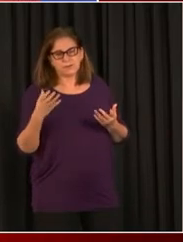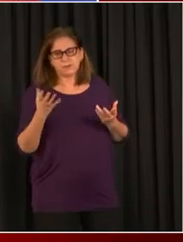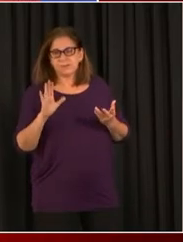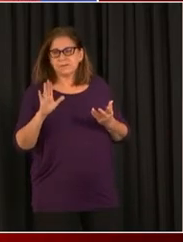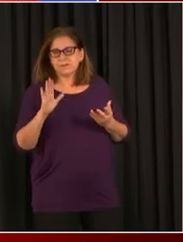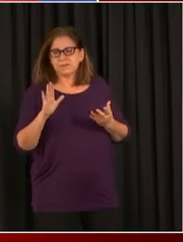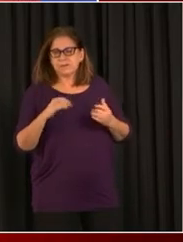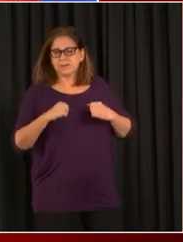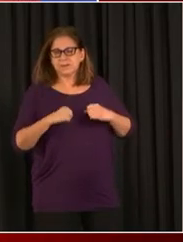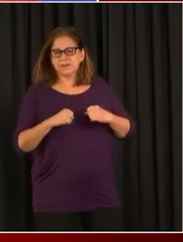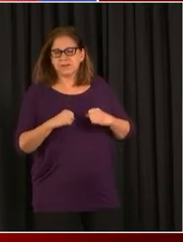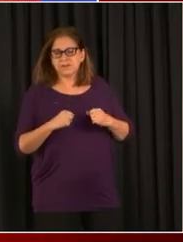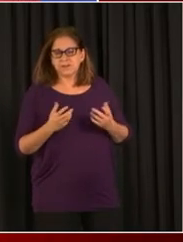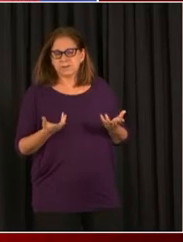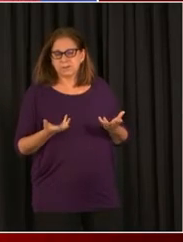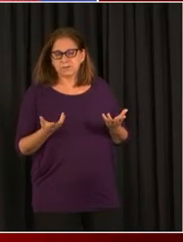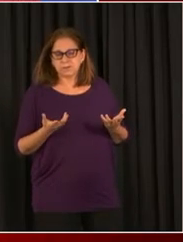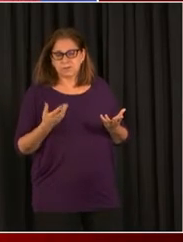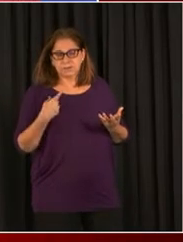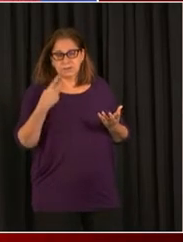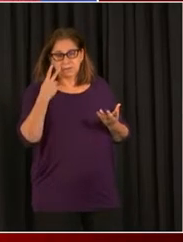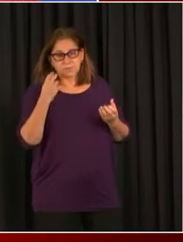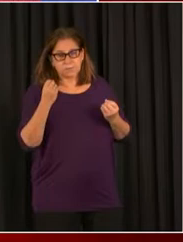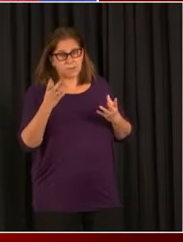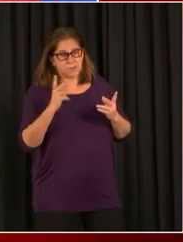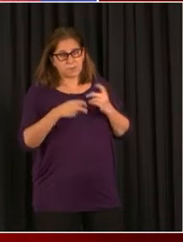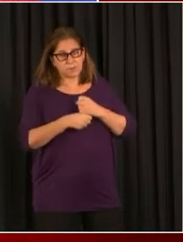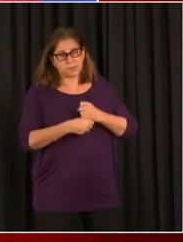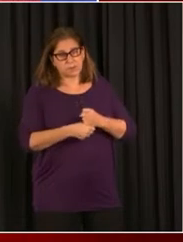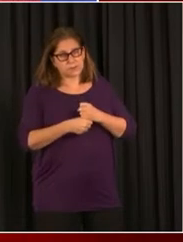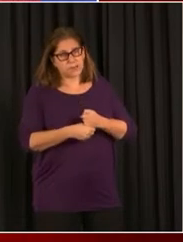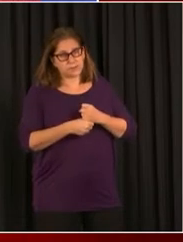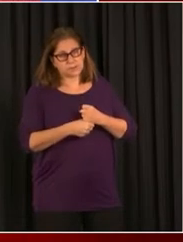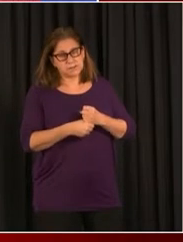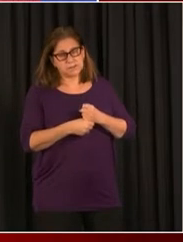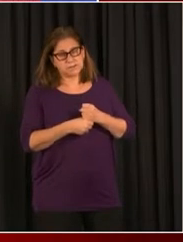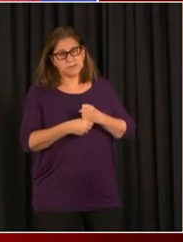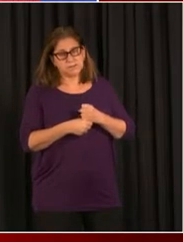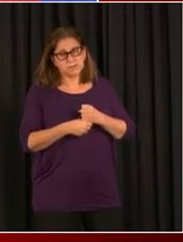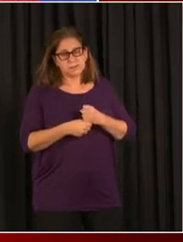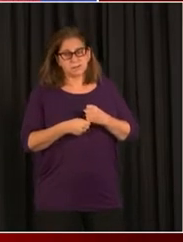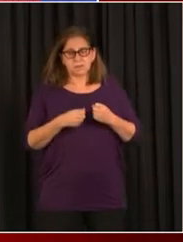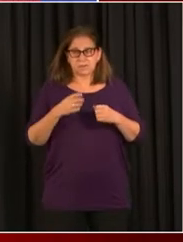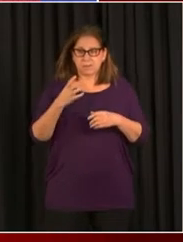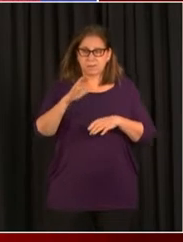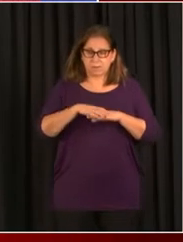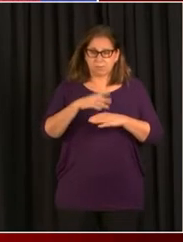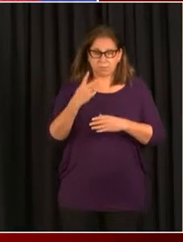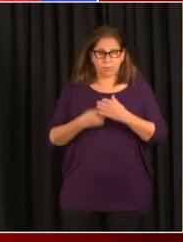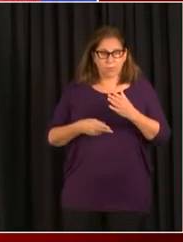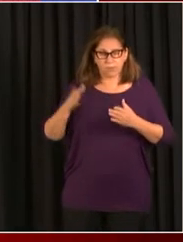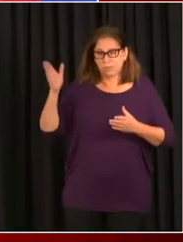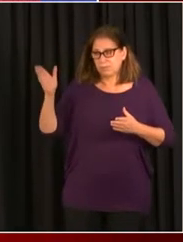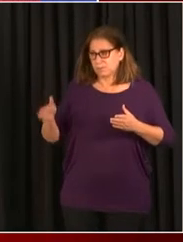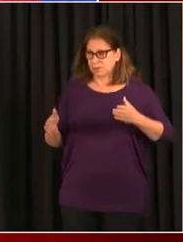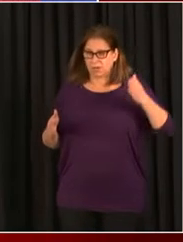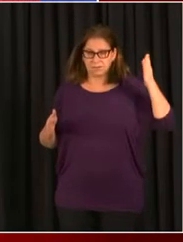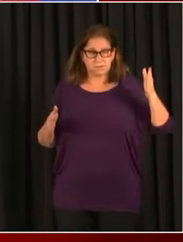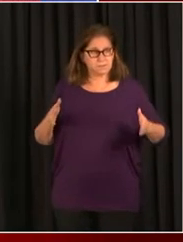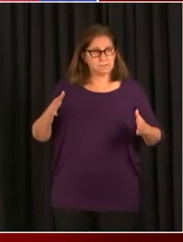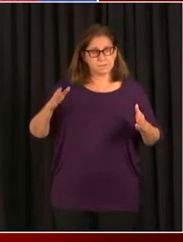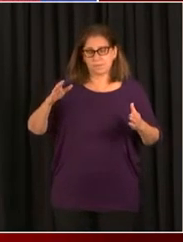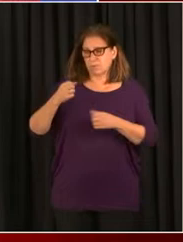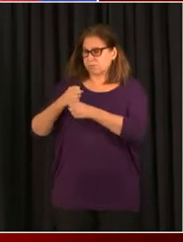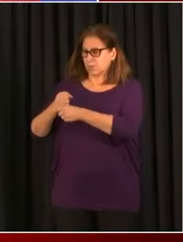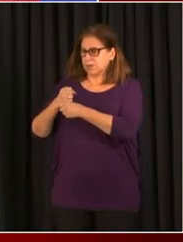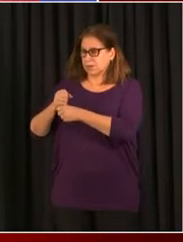internet chatter about protests being planned from both sides, preparing for the possibility of whether the results